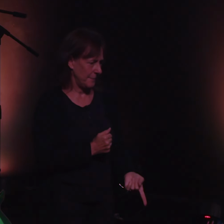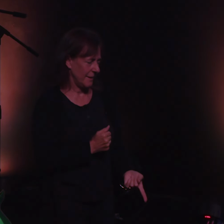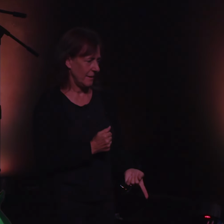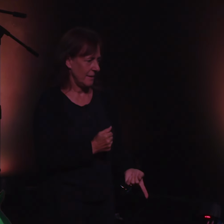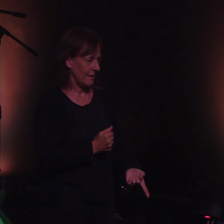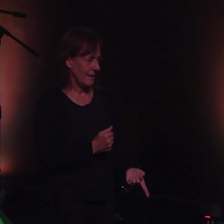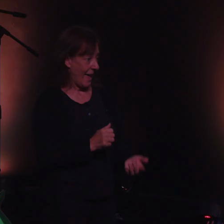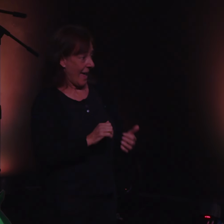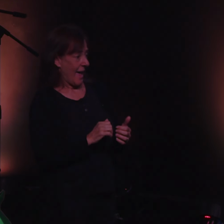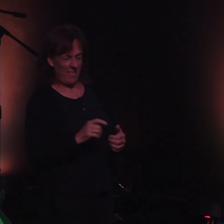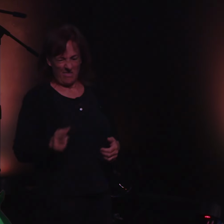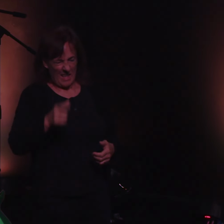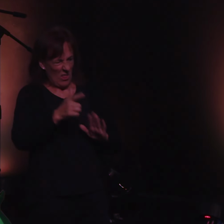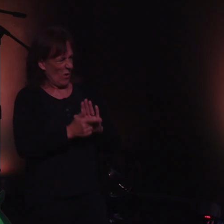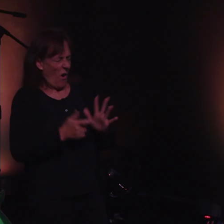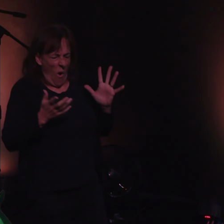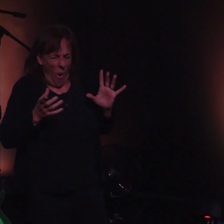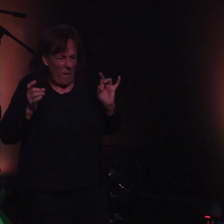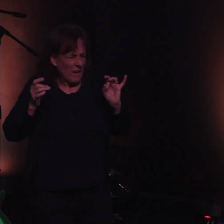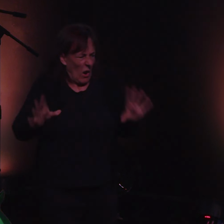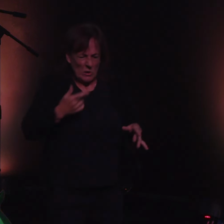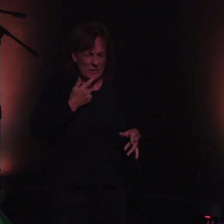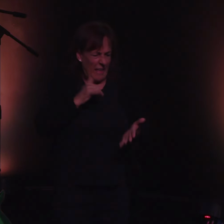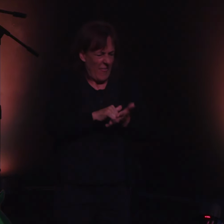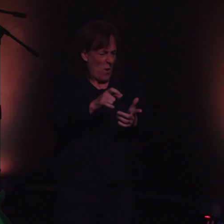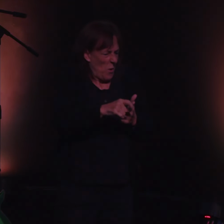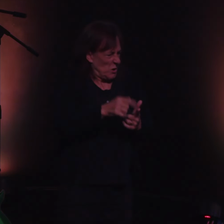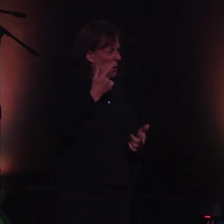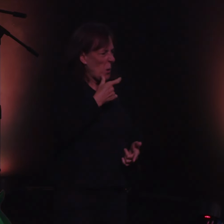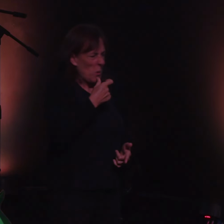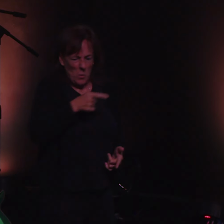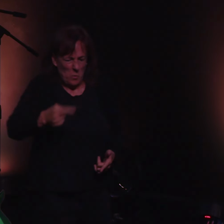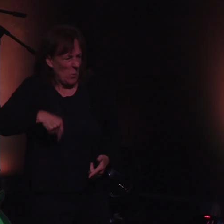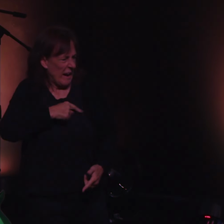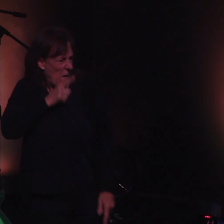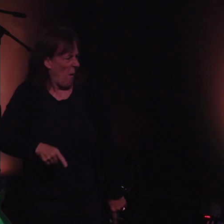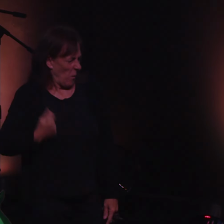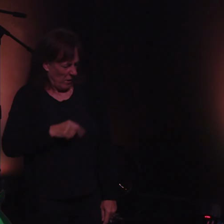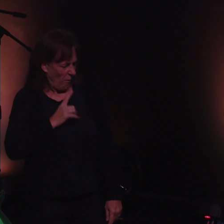How dare you even say that word around us? Do you know who we are?